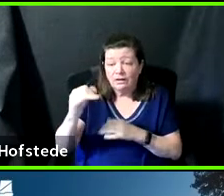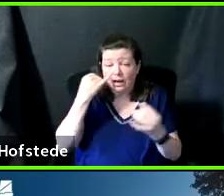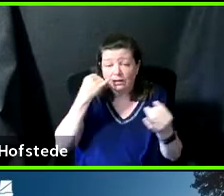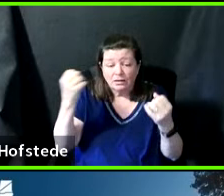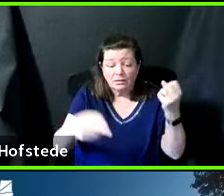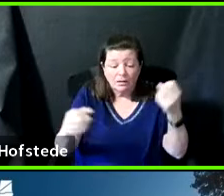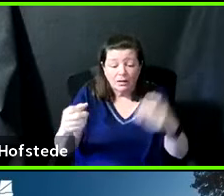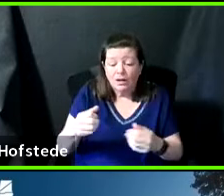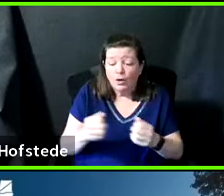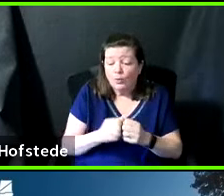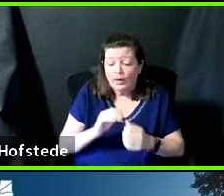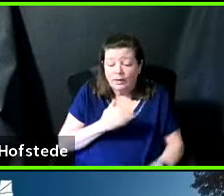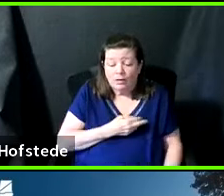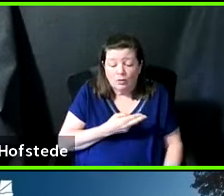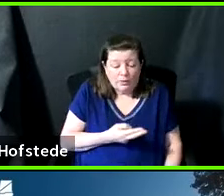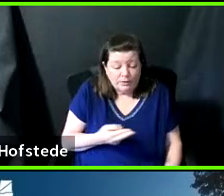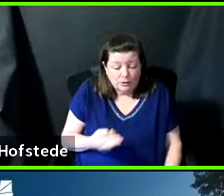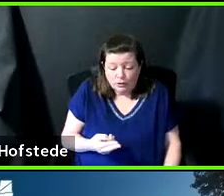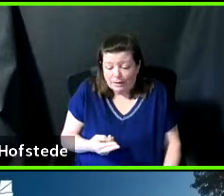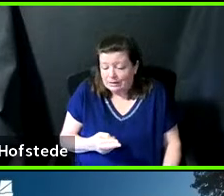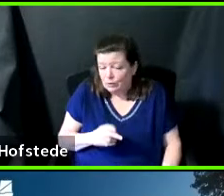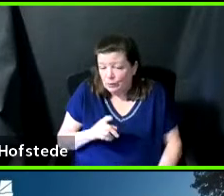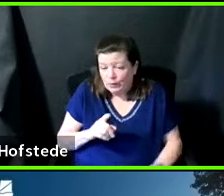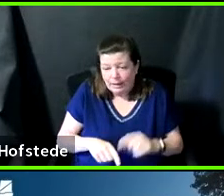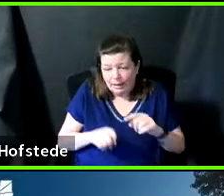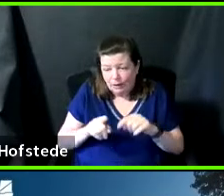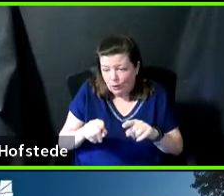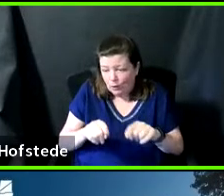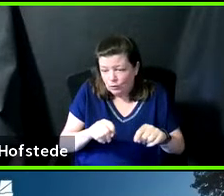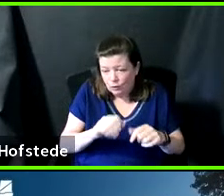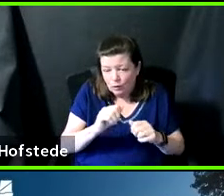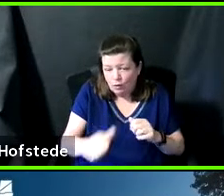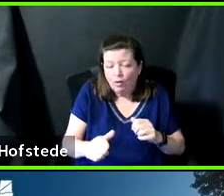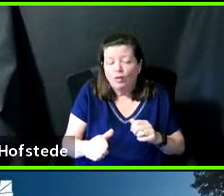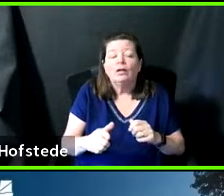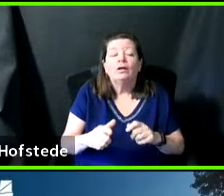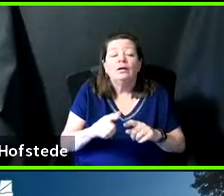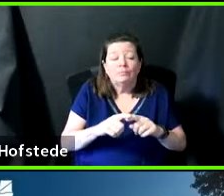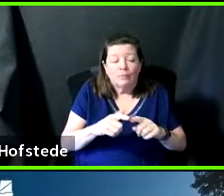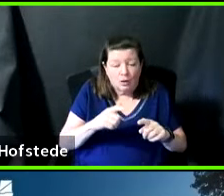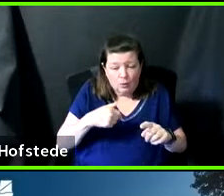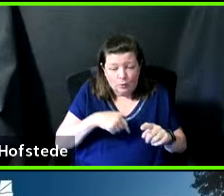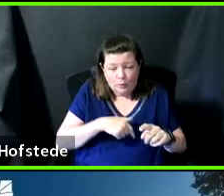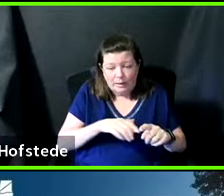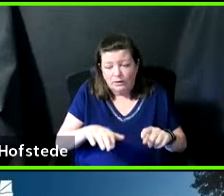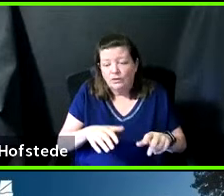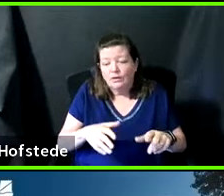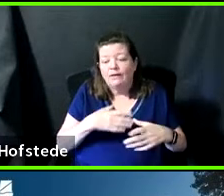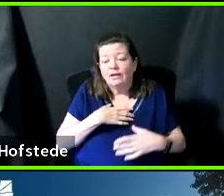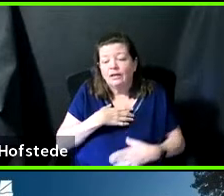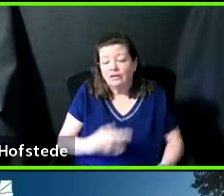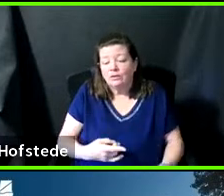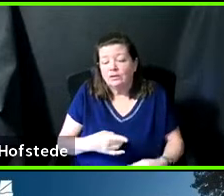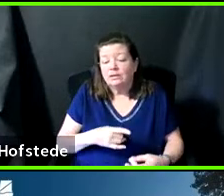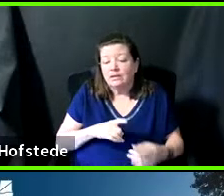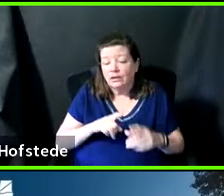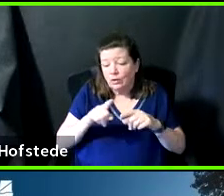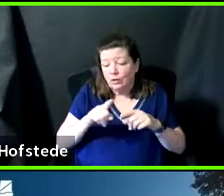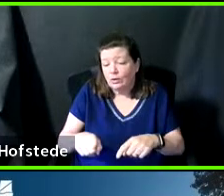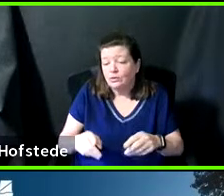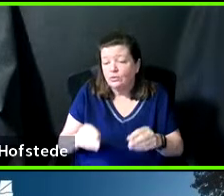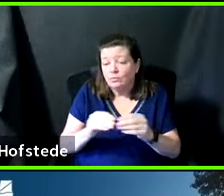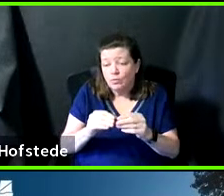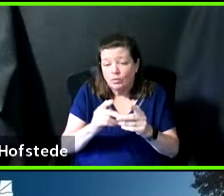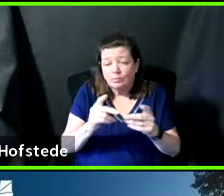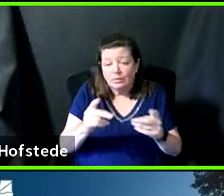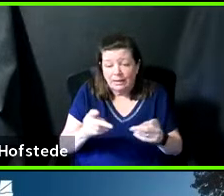our resources, we know we won't necessarily reach all of those, but we definitely have an interest in reaching more. And so